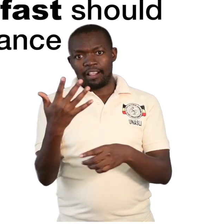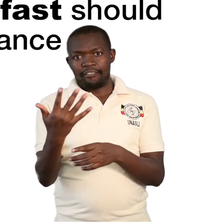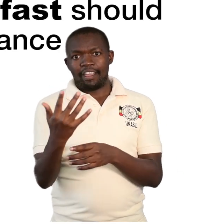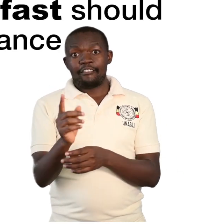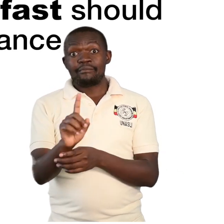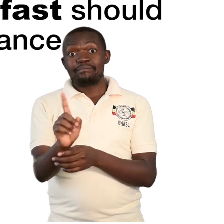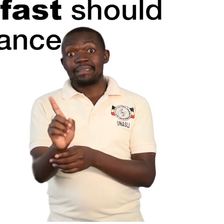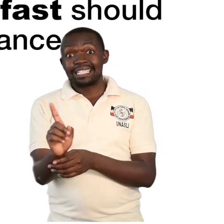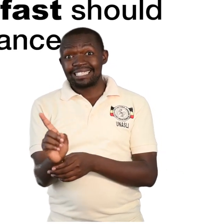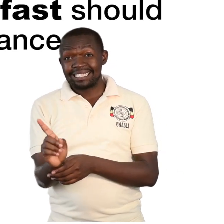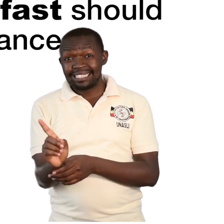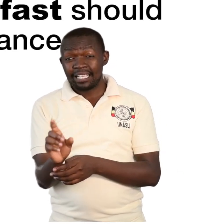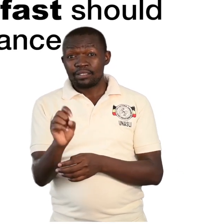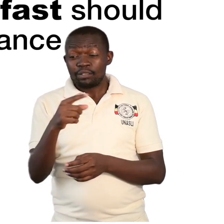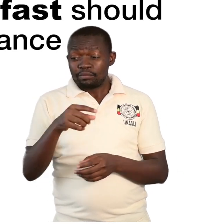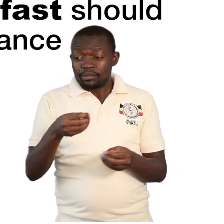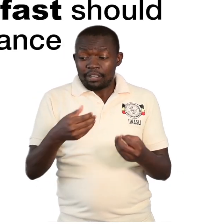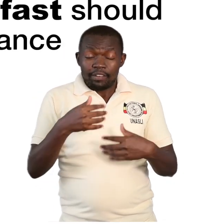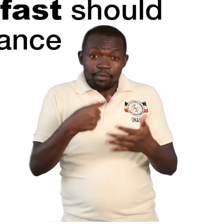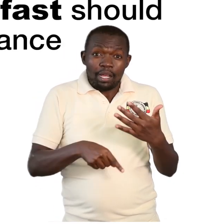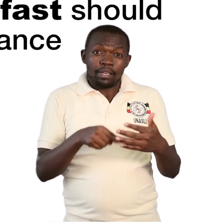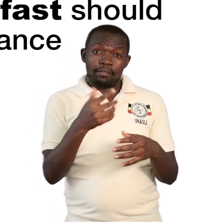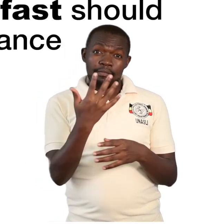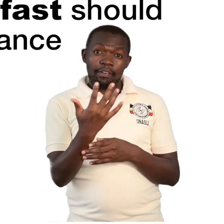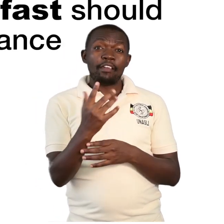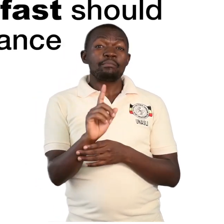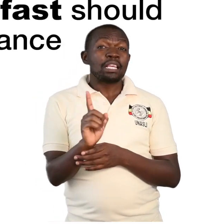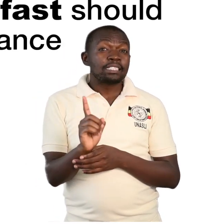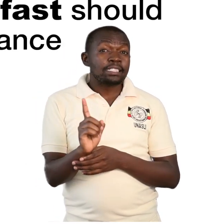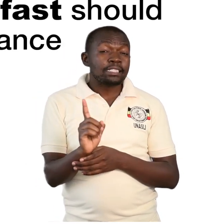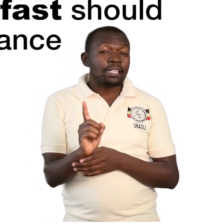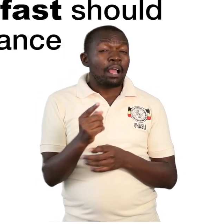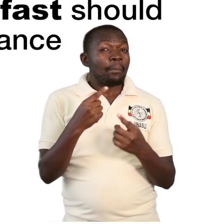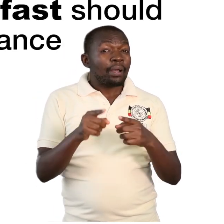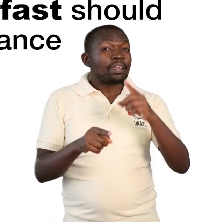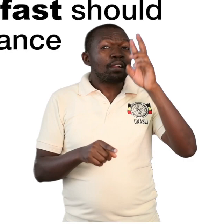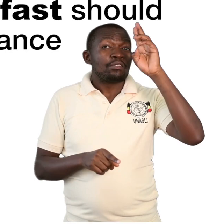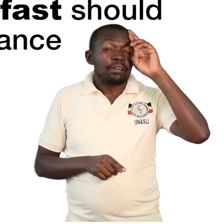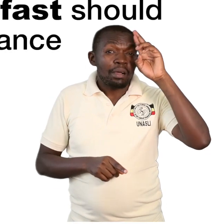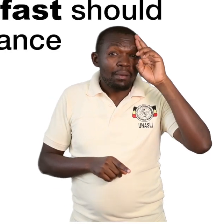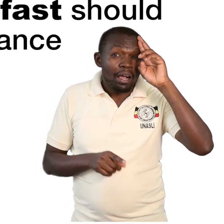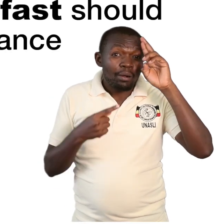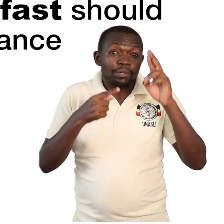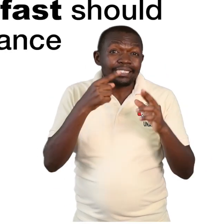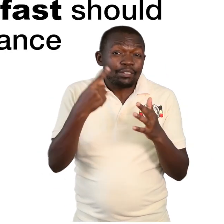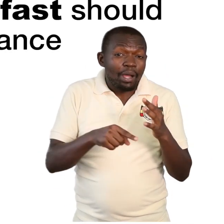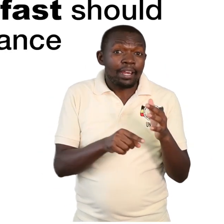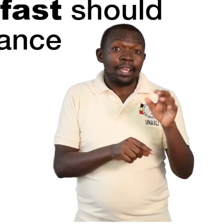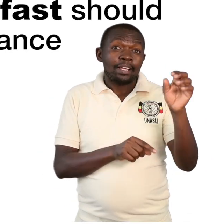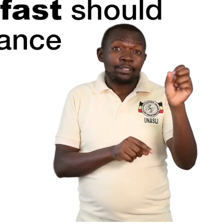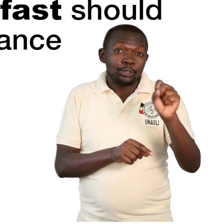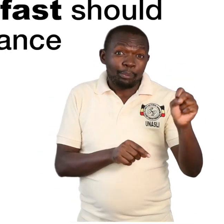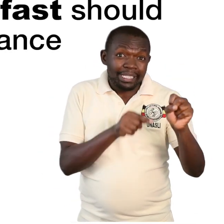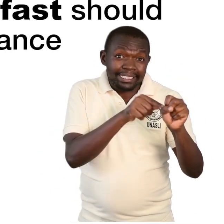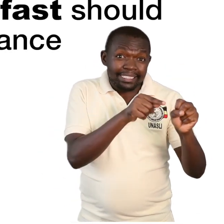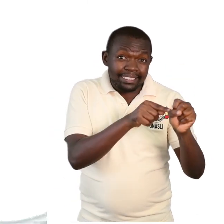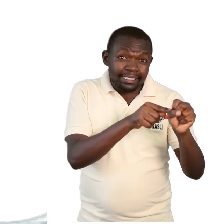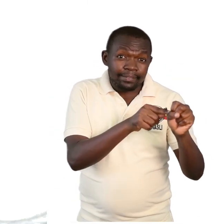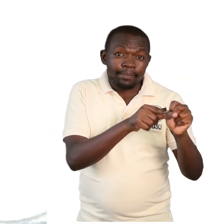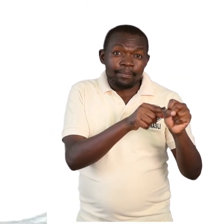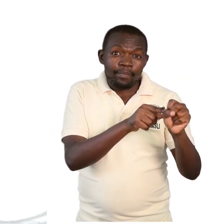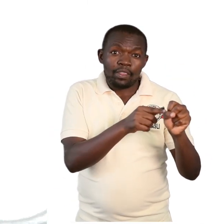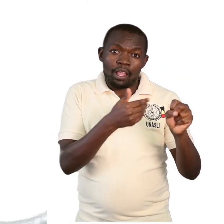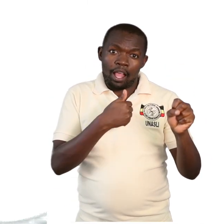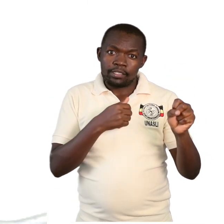is 5 minutes. But remember, we have said that speed has